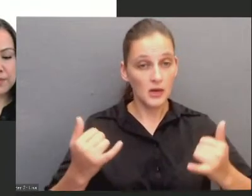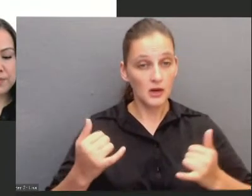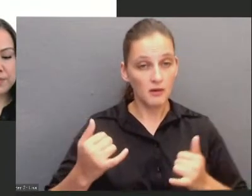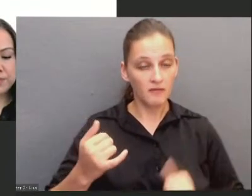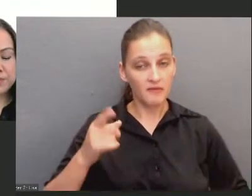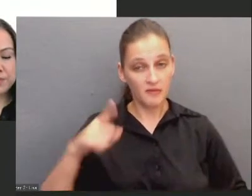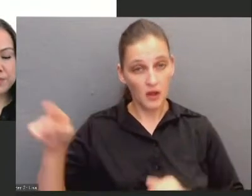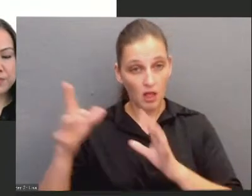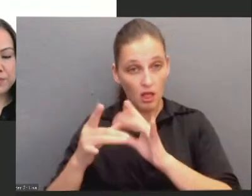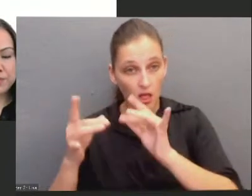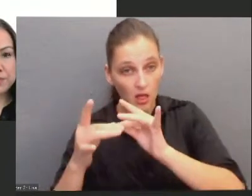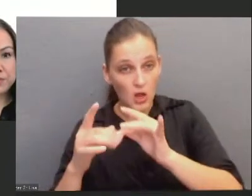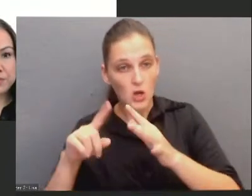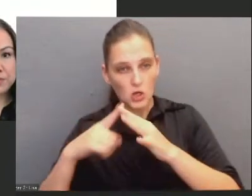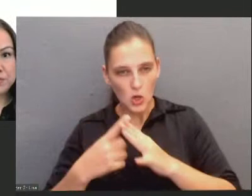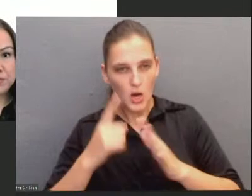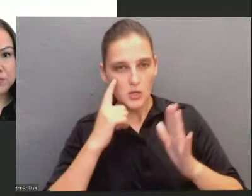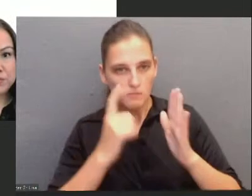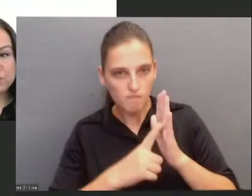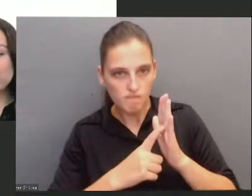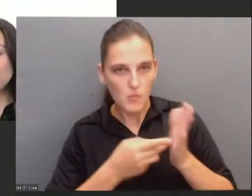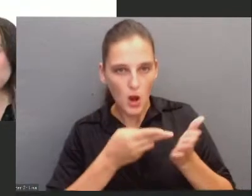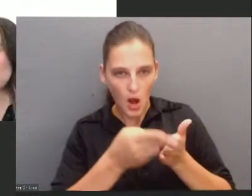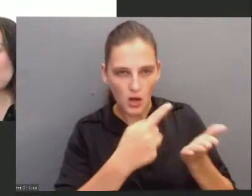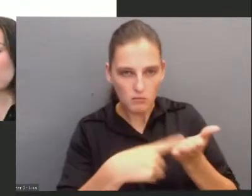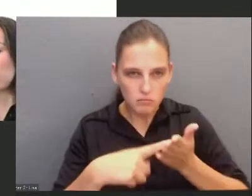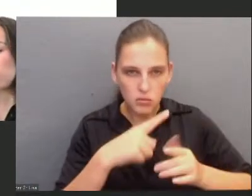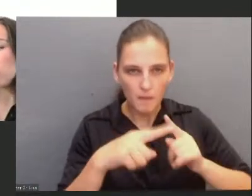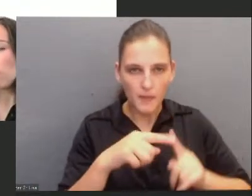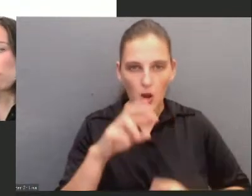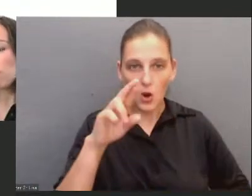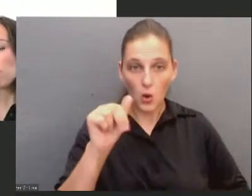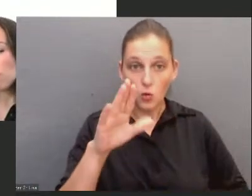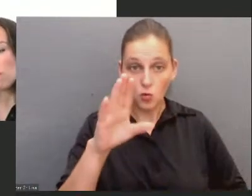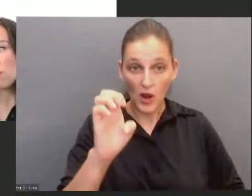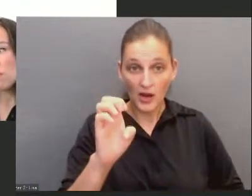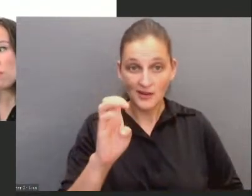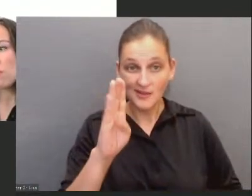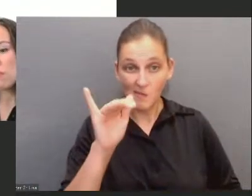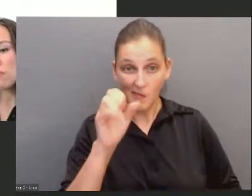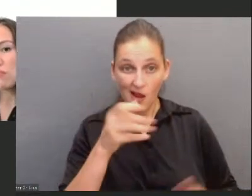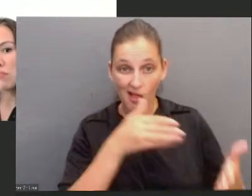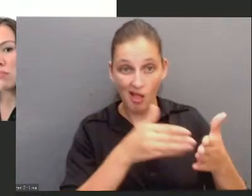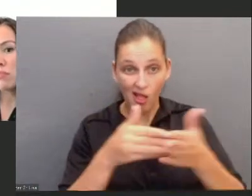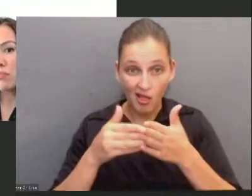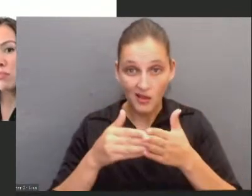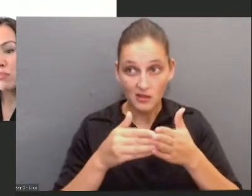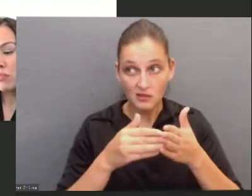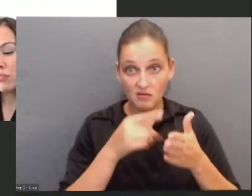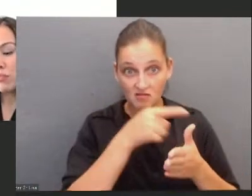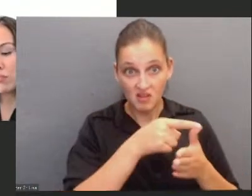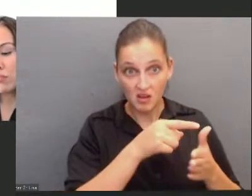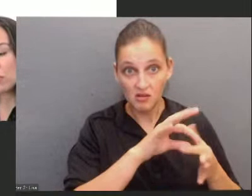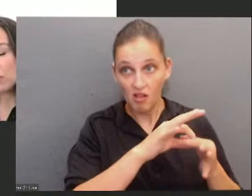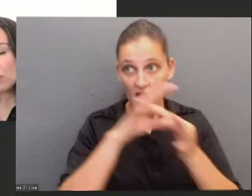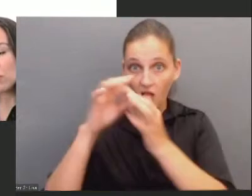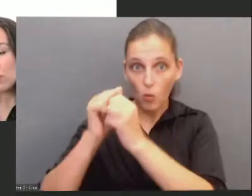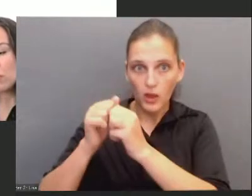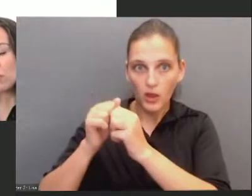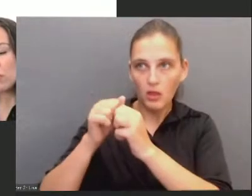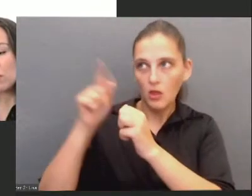are embedded in our algorithms, our guidelines, and our technology is so important,